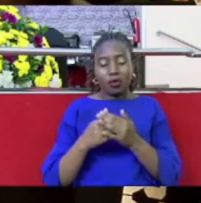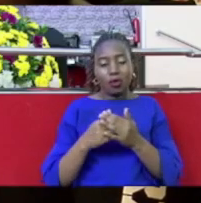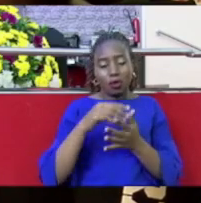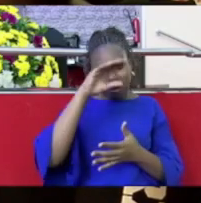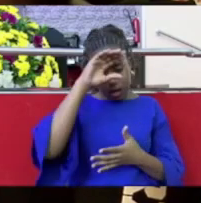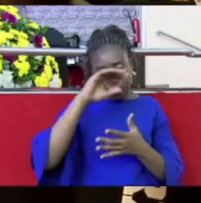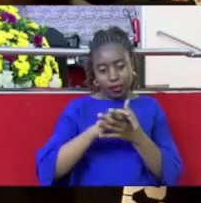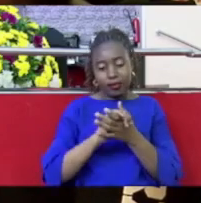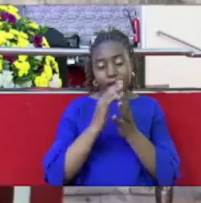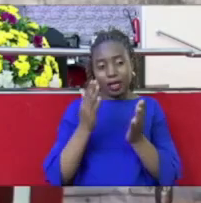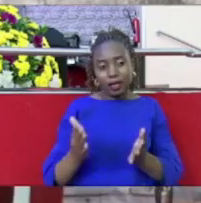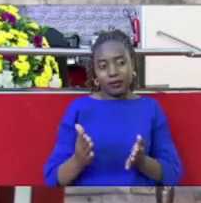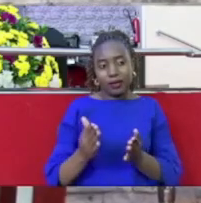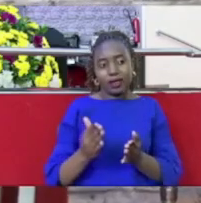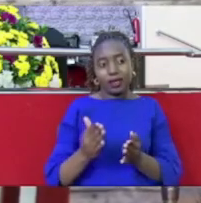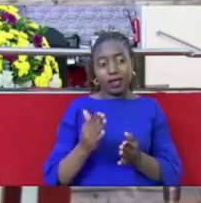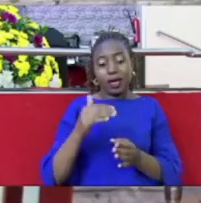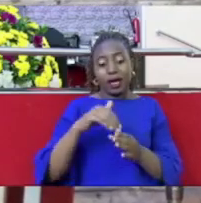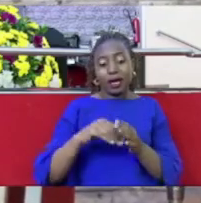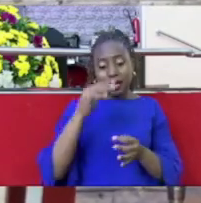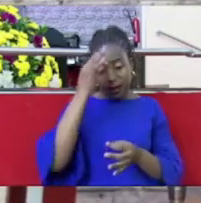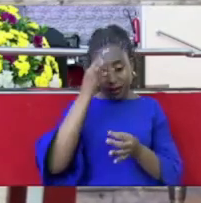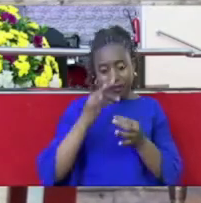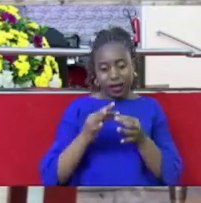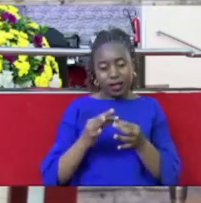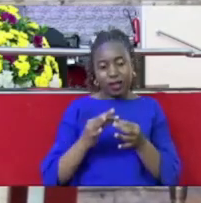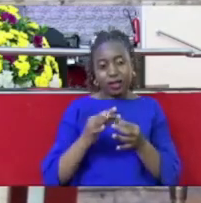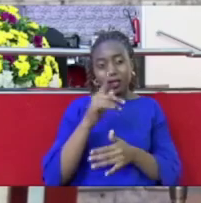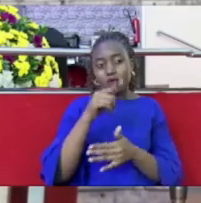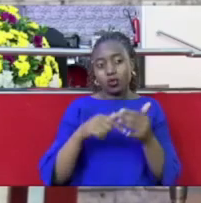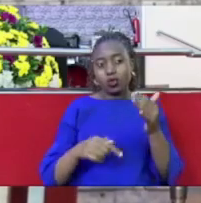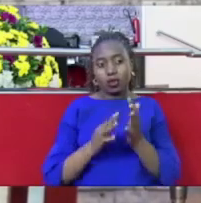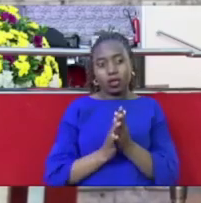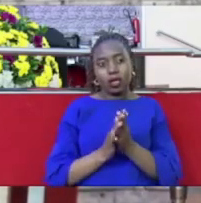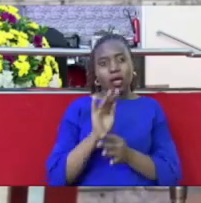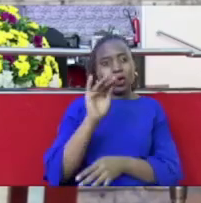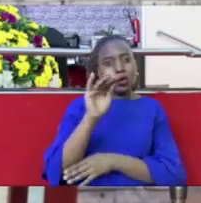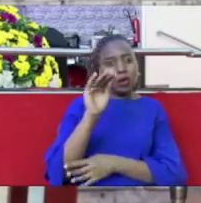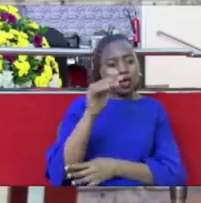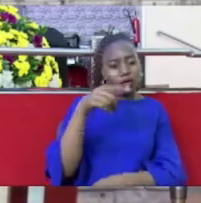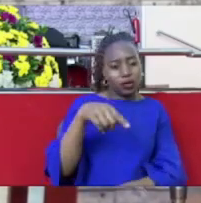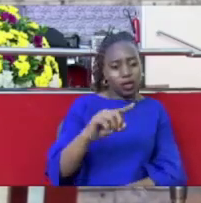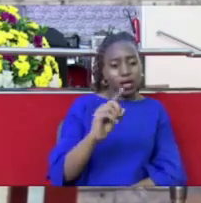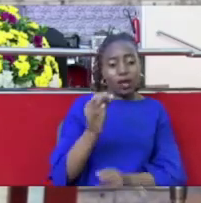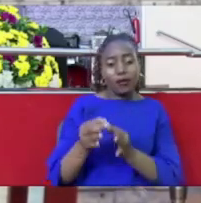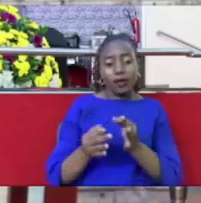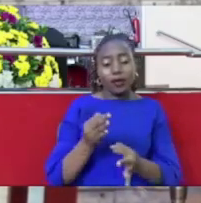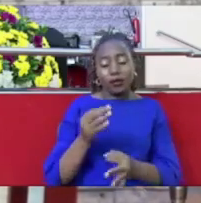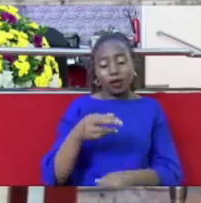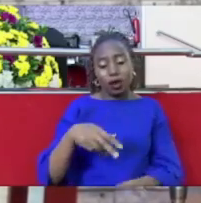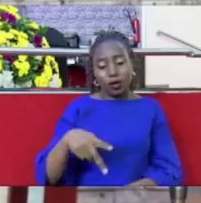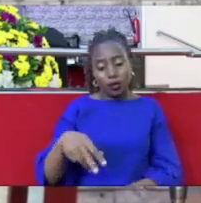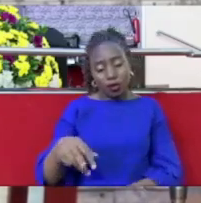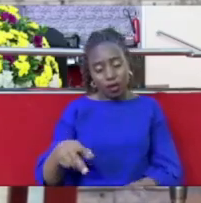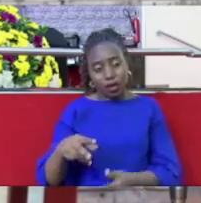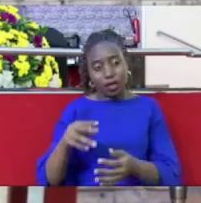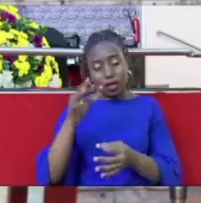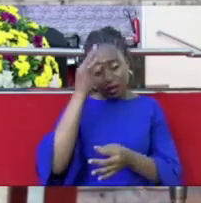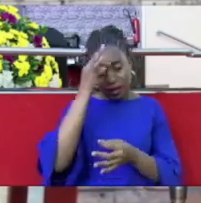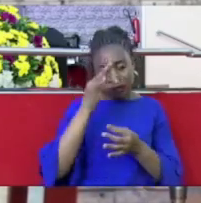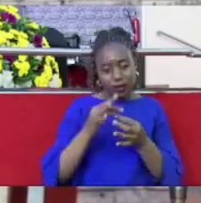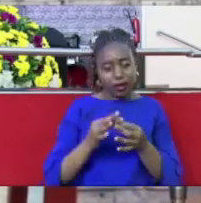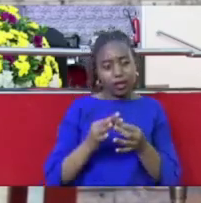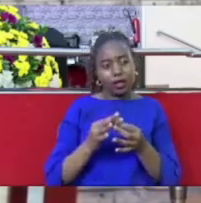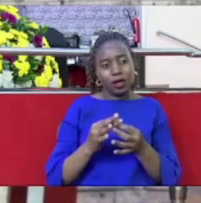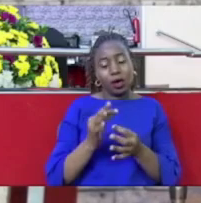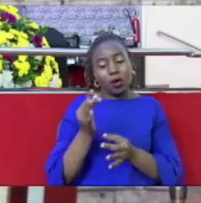imani, should be, am I walking in the Spirit? Ni kujiuliza kama natembea katika Roho. Am I filled in the baptism of the Holy Spirit?